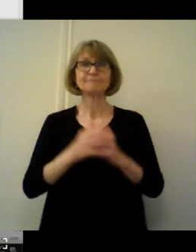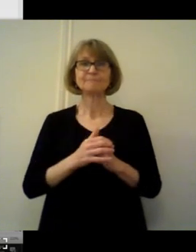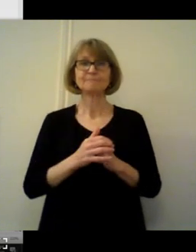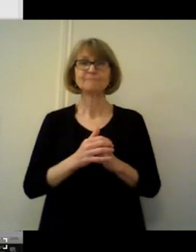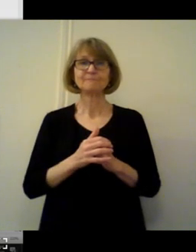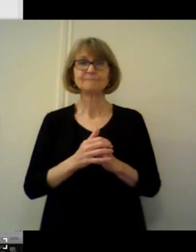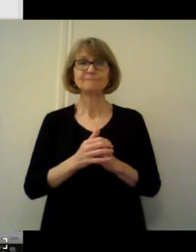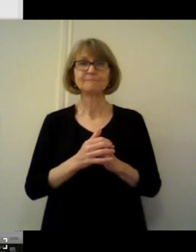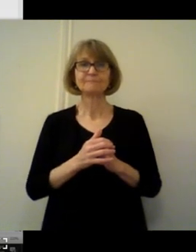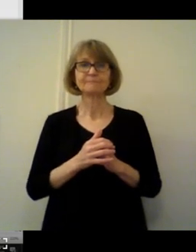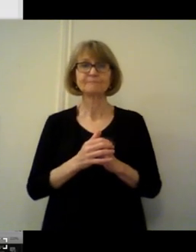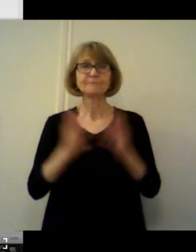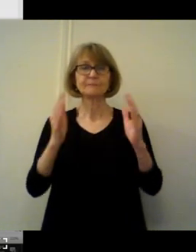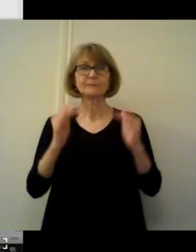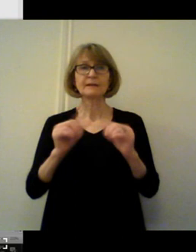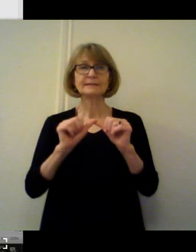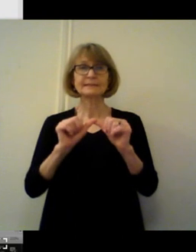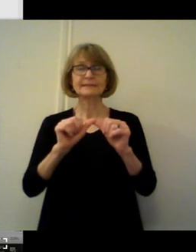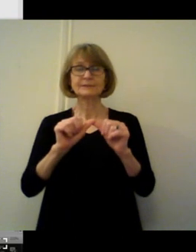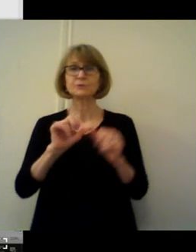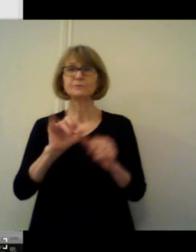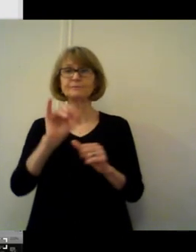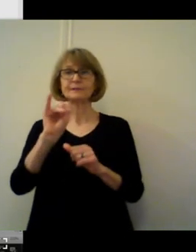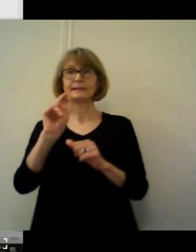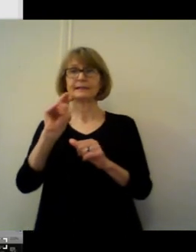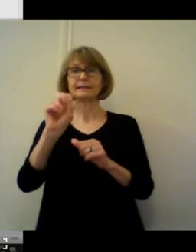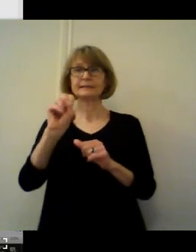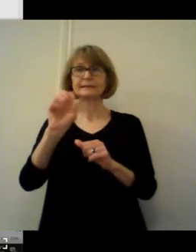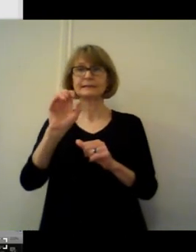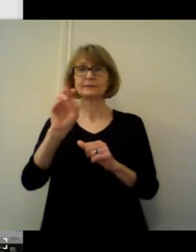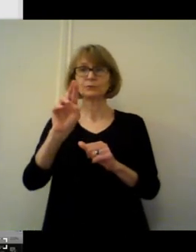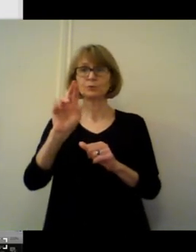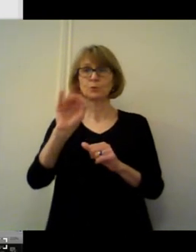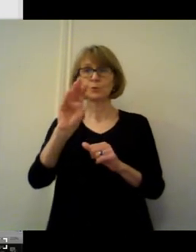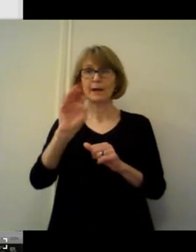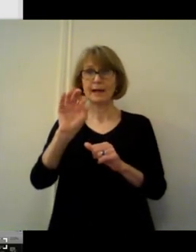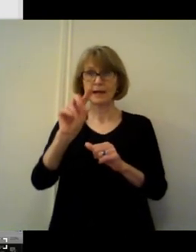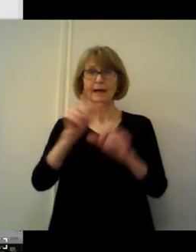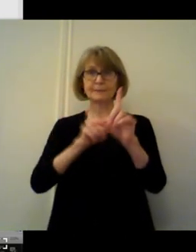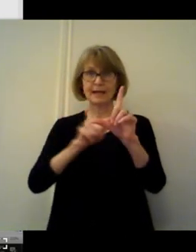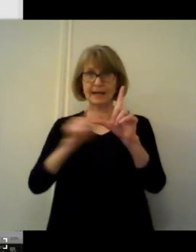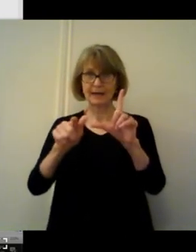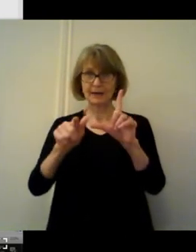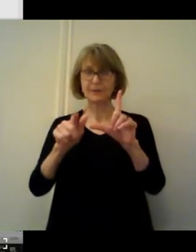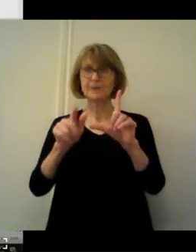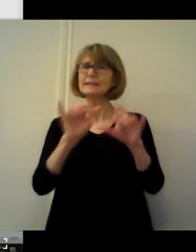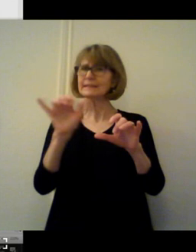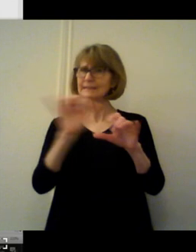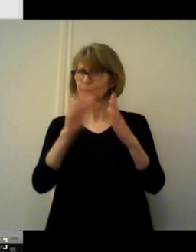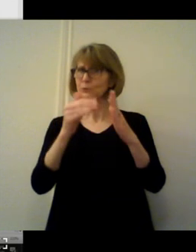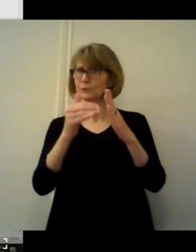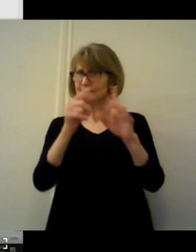All right, so let's continue on with inscribed angles. Okay, now this is going to be similar to central